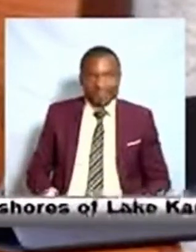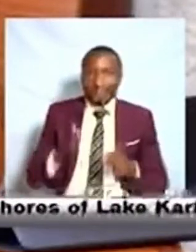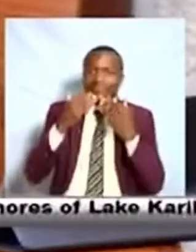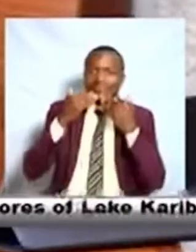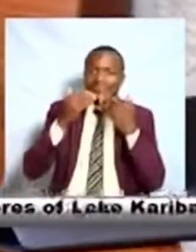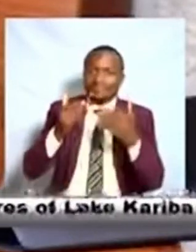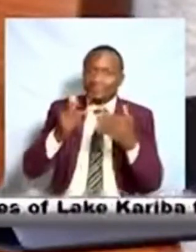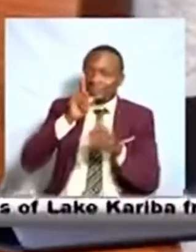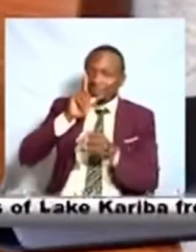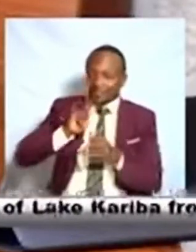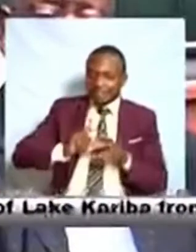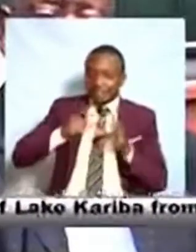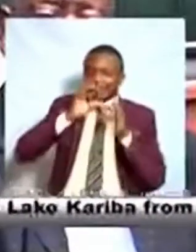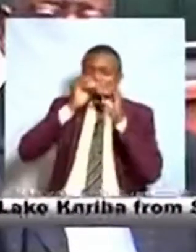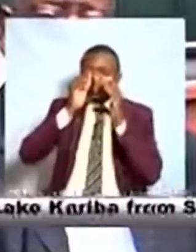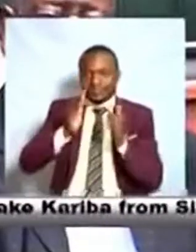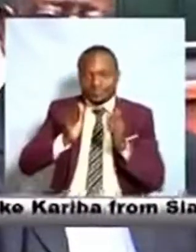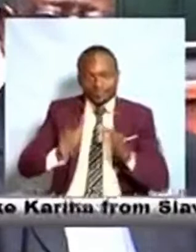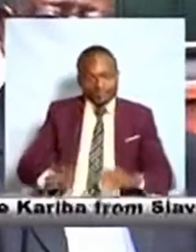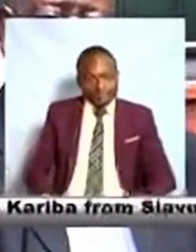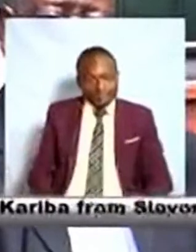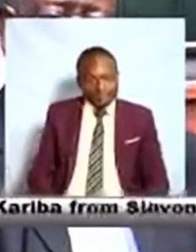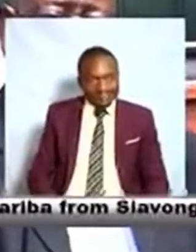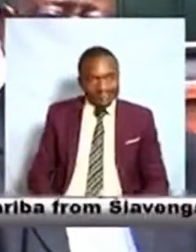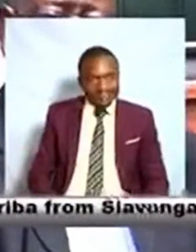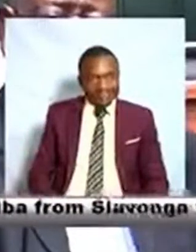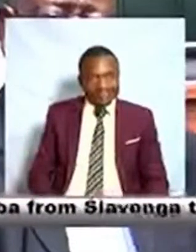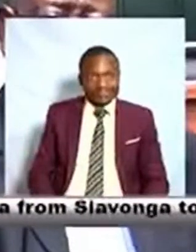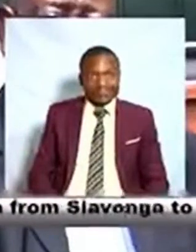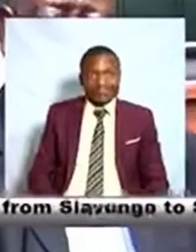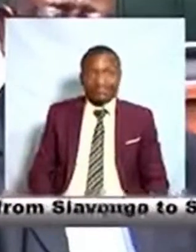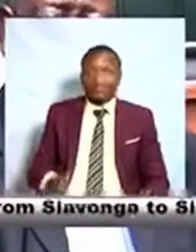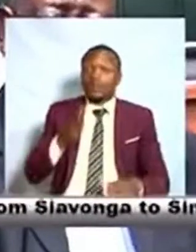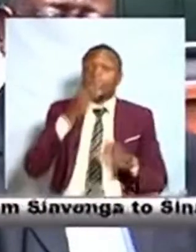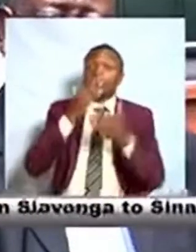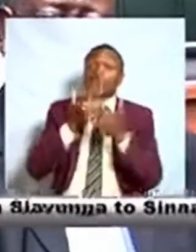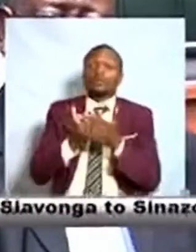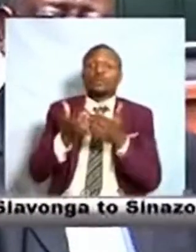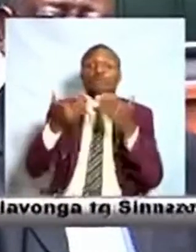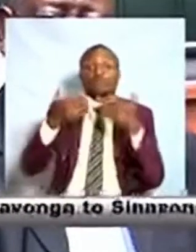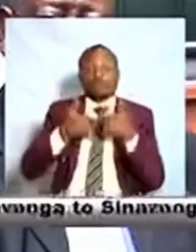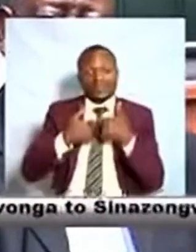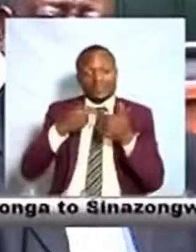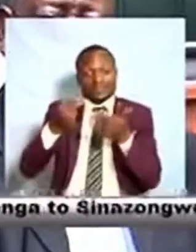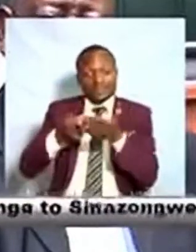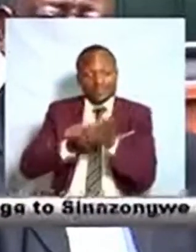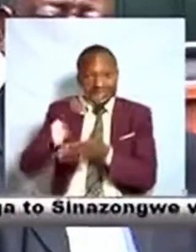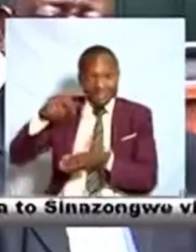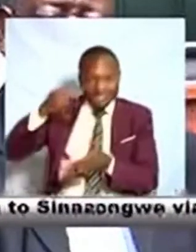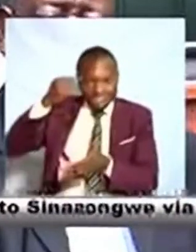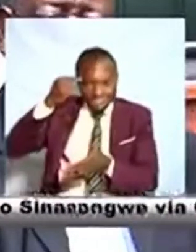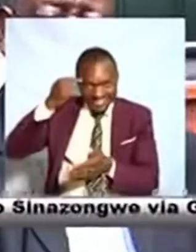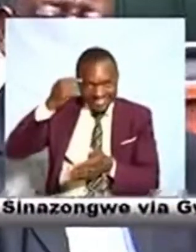Thank you, Madam Speaker. It is nice to have the New Dawn government,